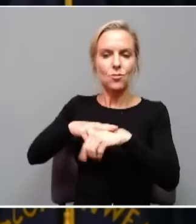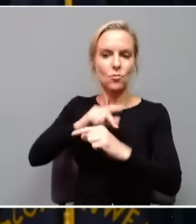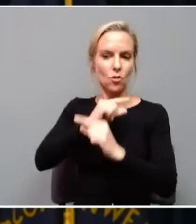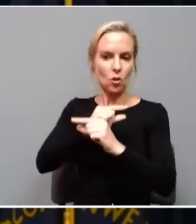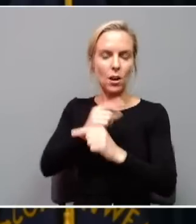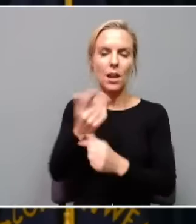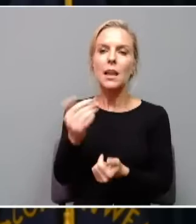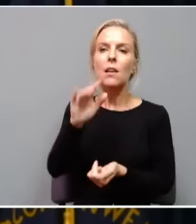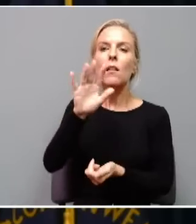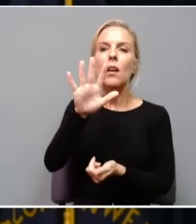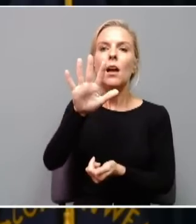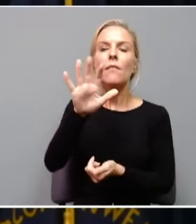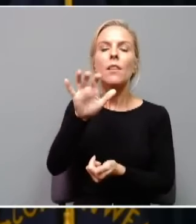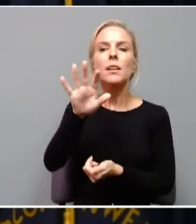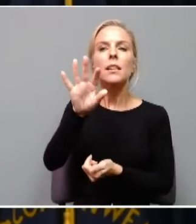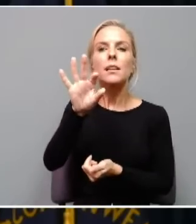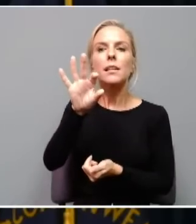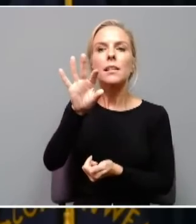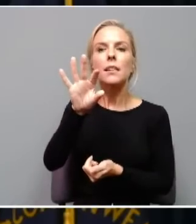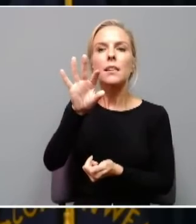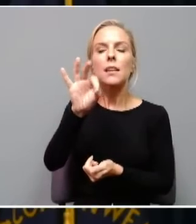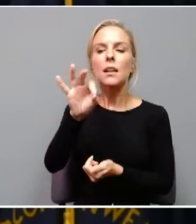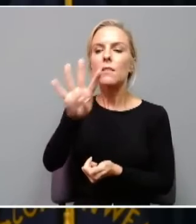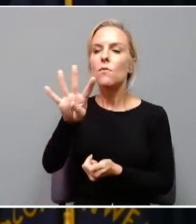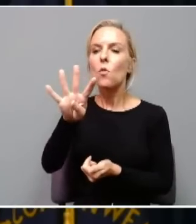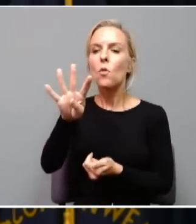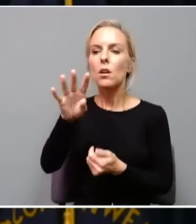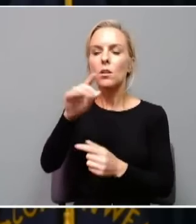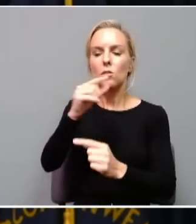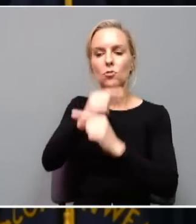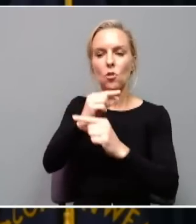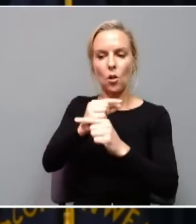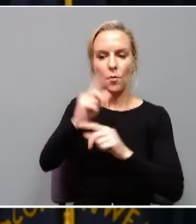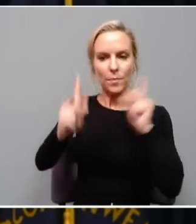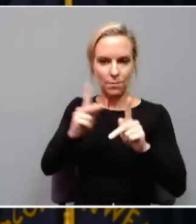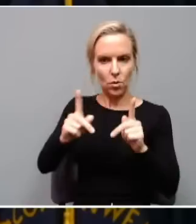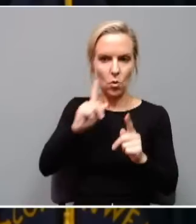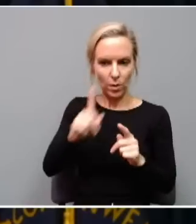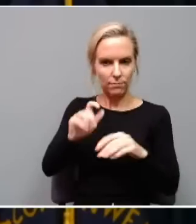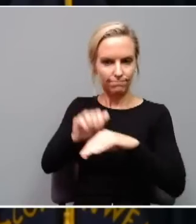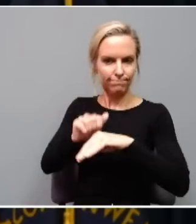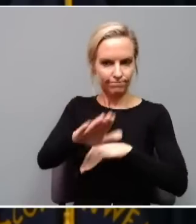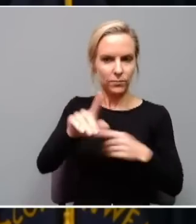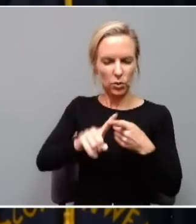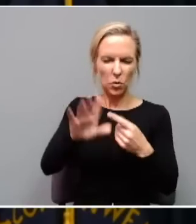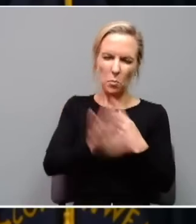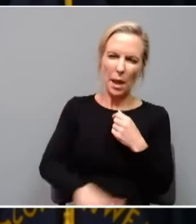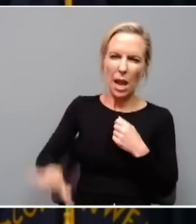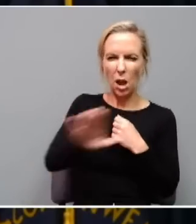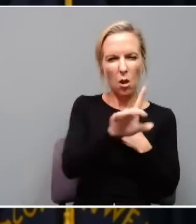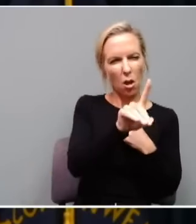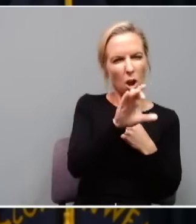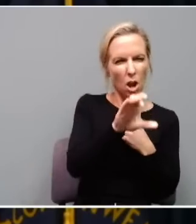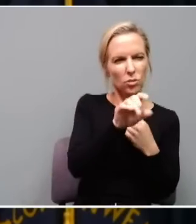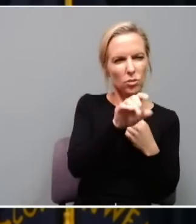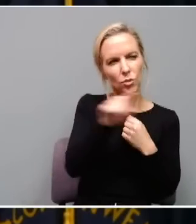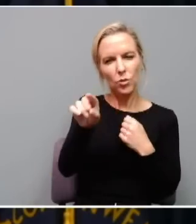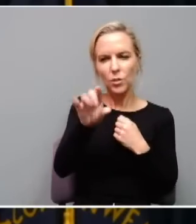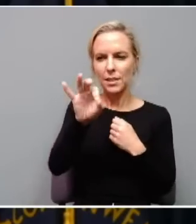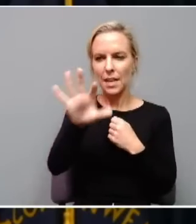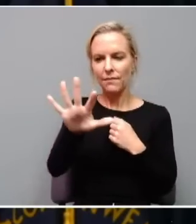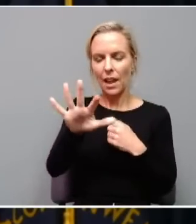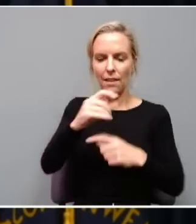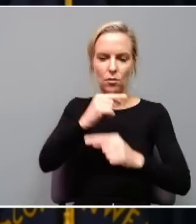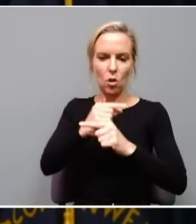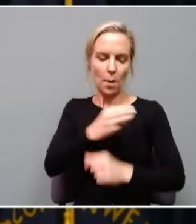Guard members to 29 hospitals throughout Kentucky. So it's about another 100 or 95 Guard members. That's